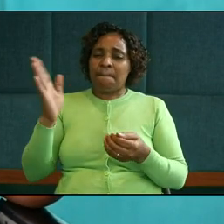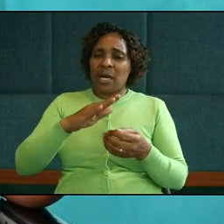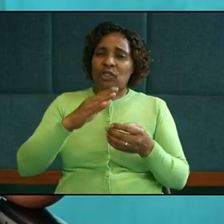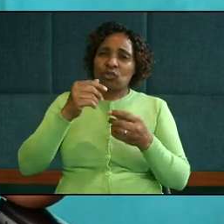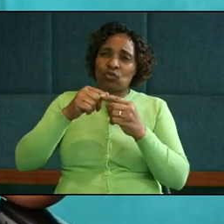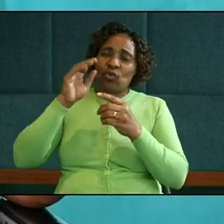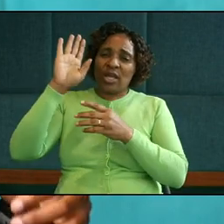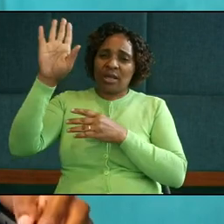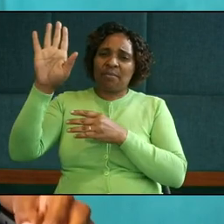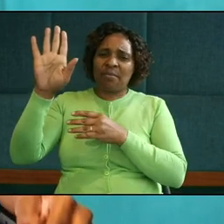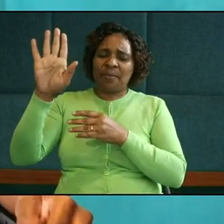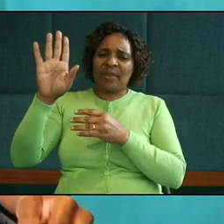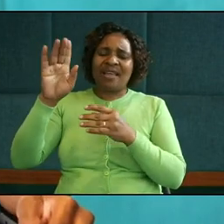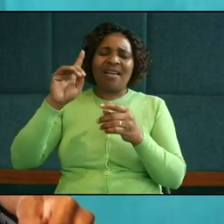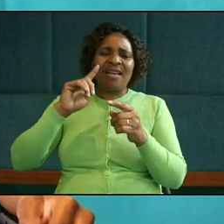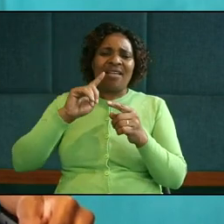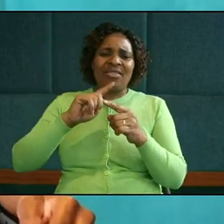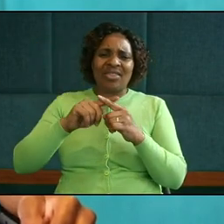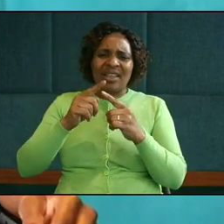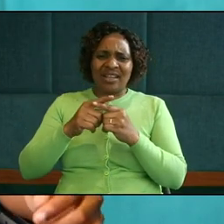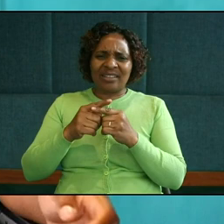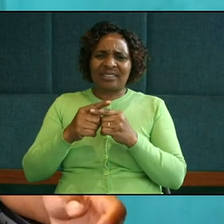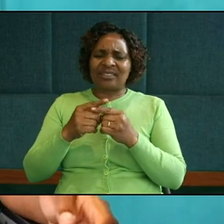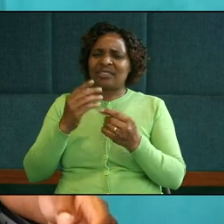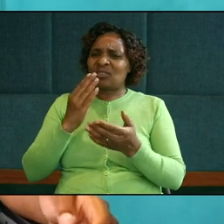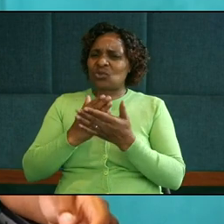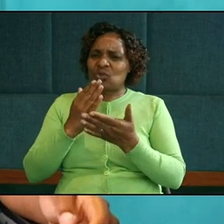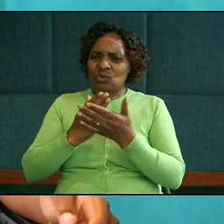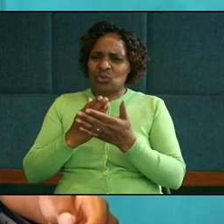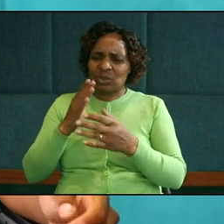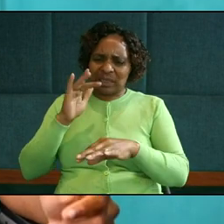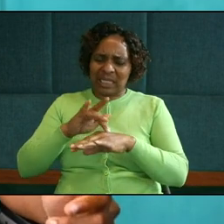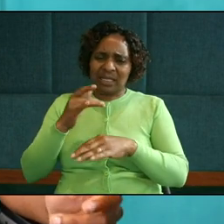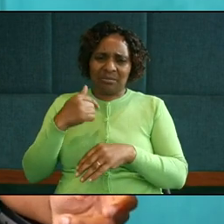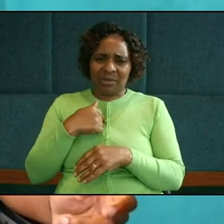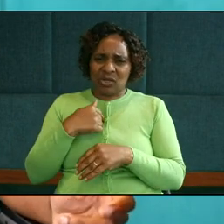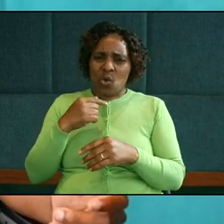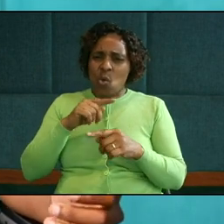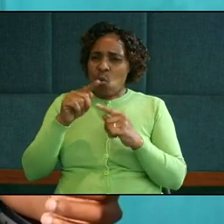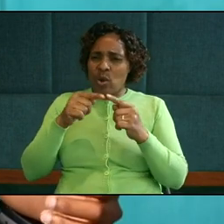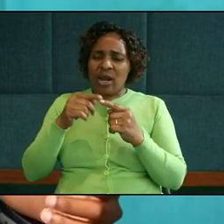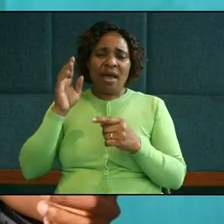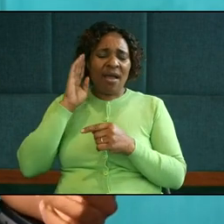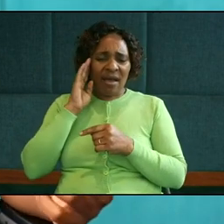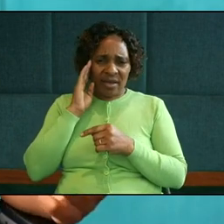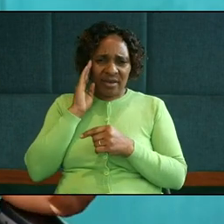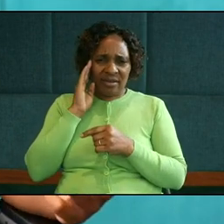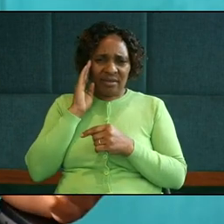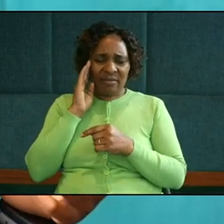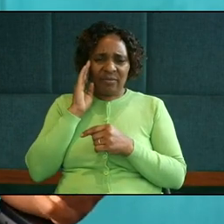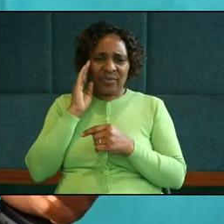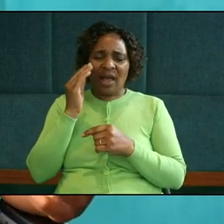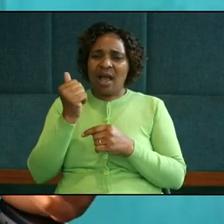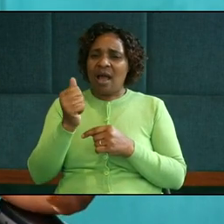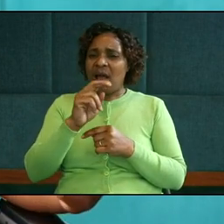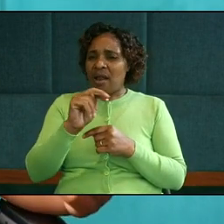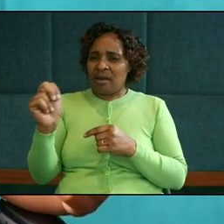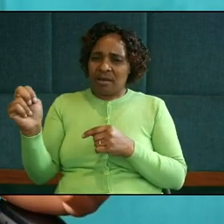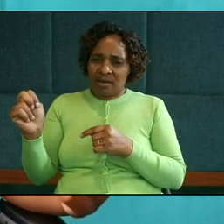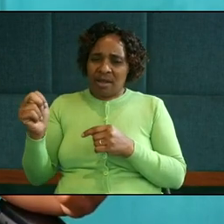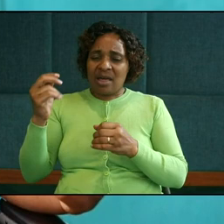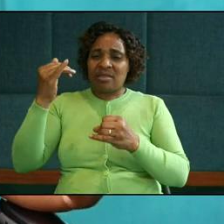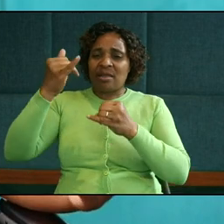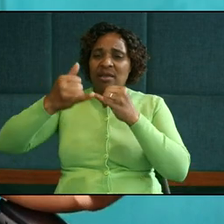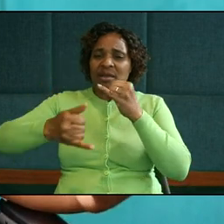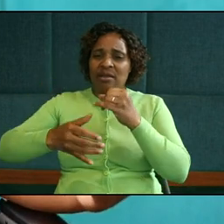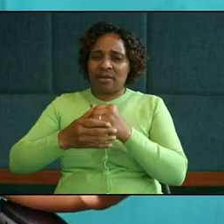me, and it really touched me when I heard that Hannah in the